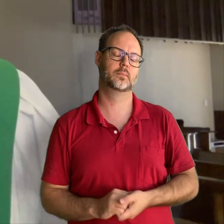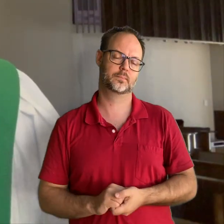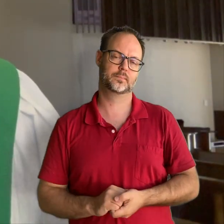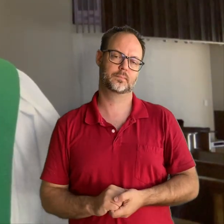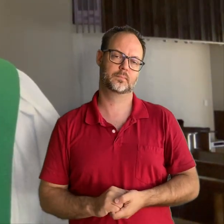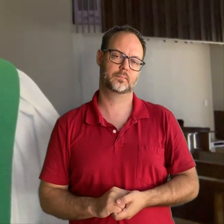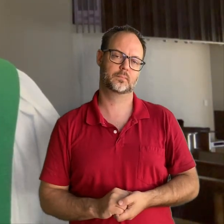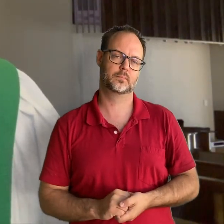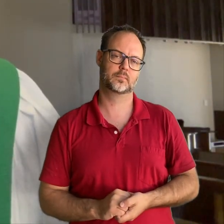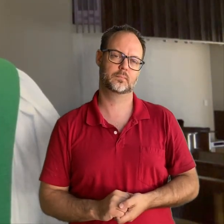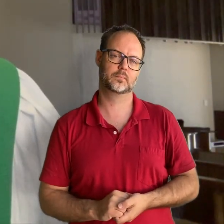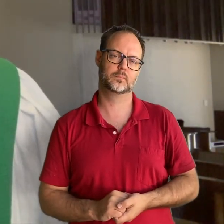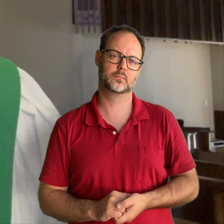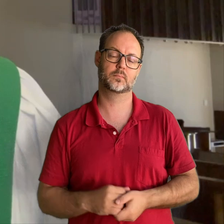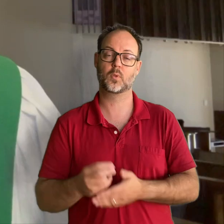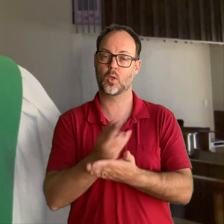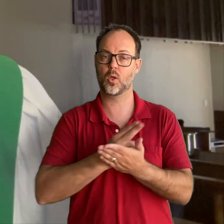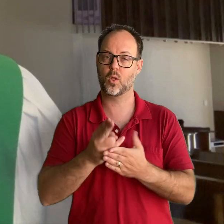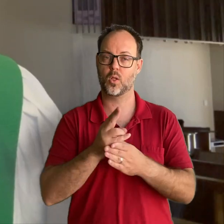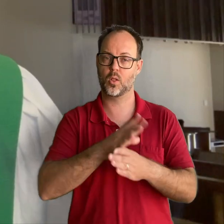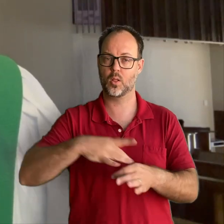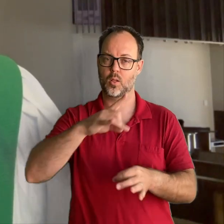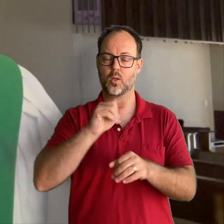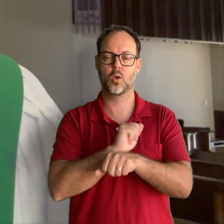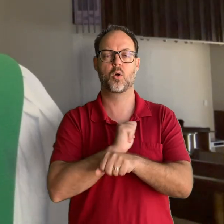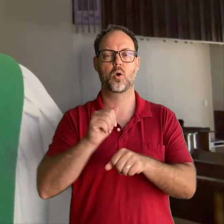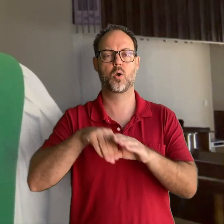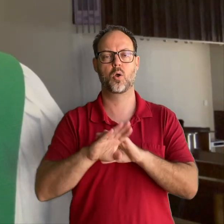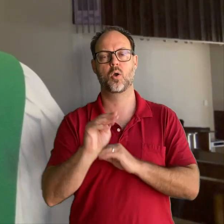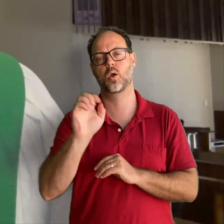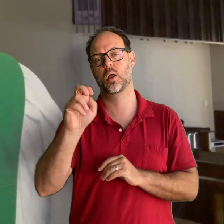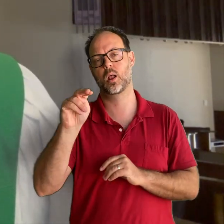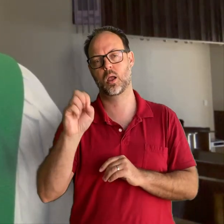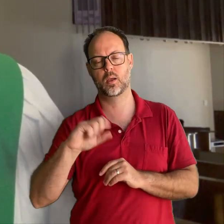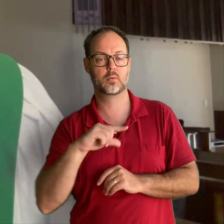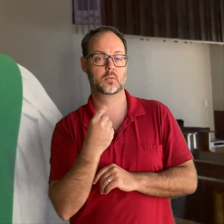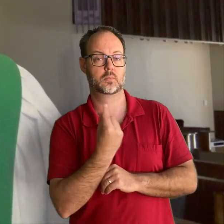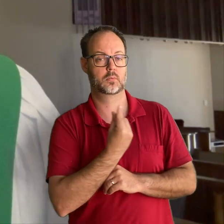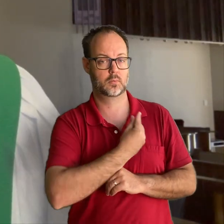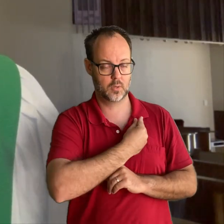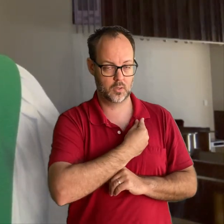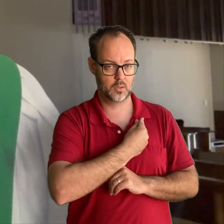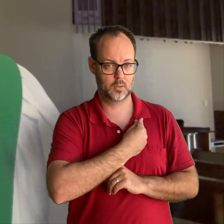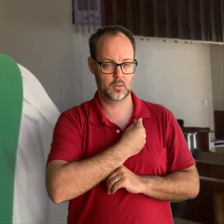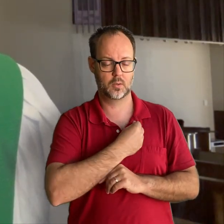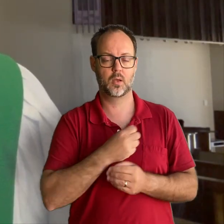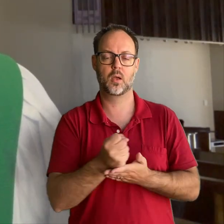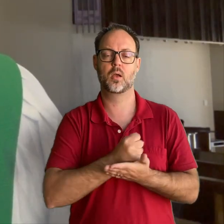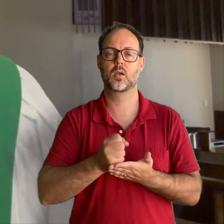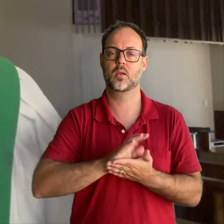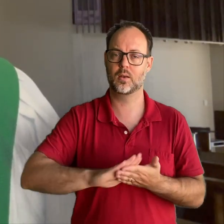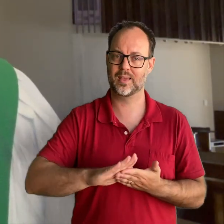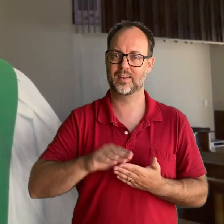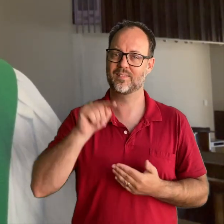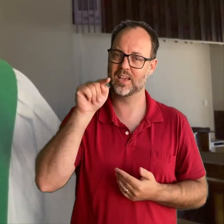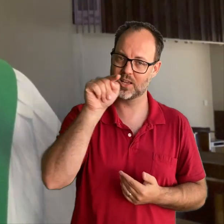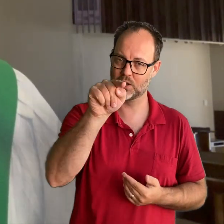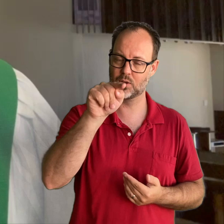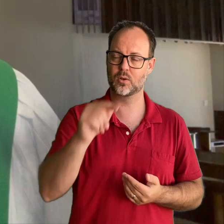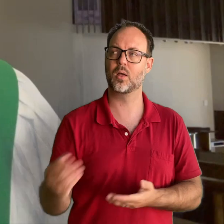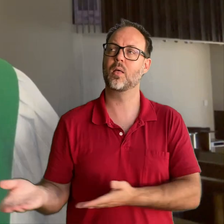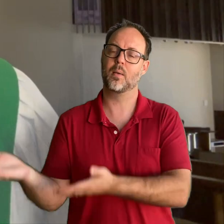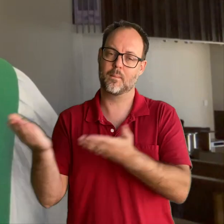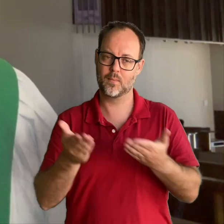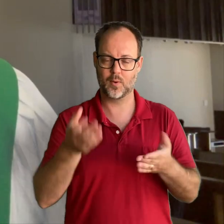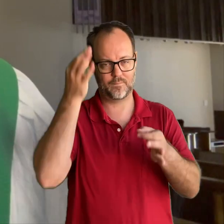grace. The Holy Spirit works through the means of grace to sanctify you,